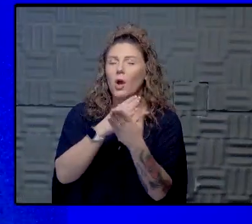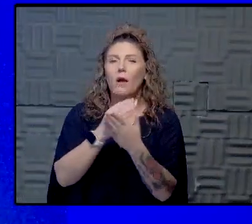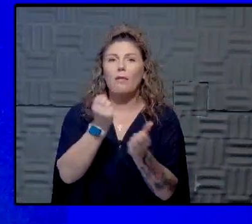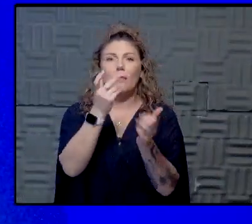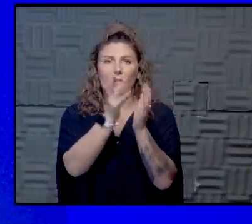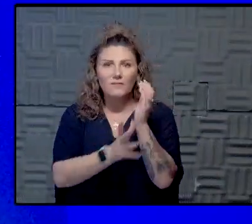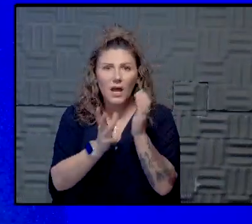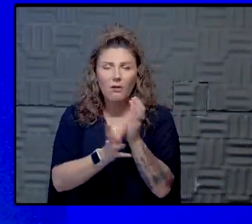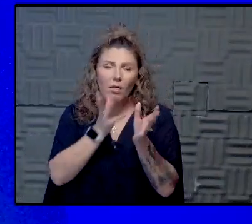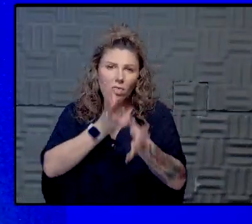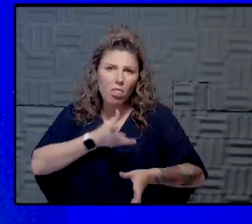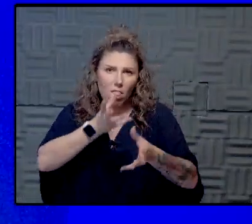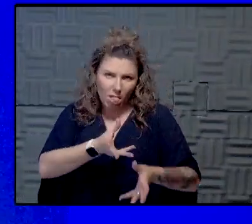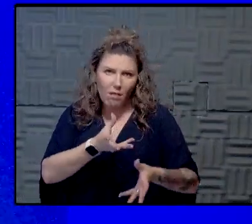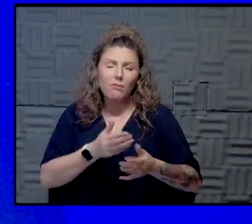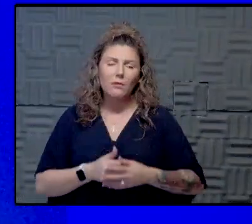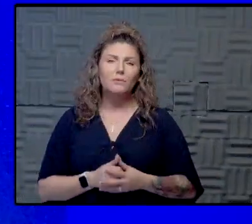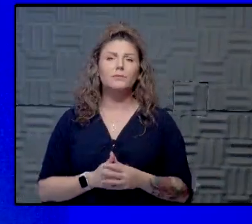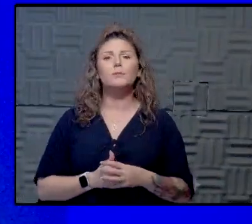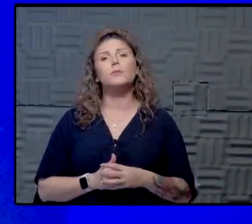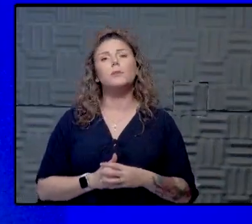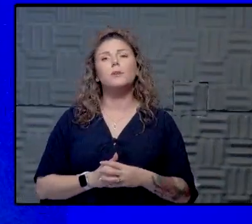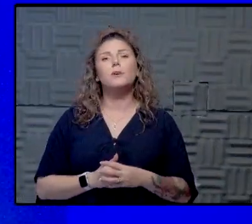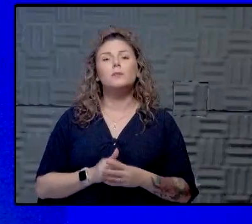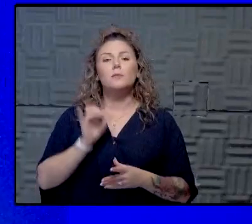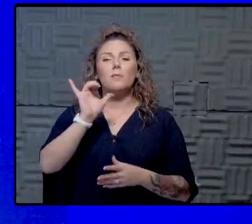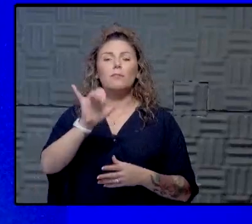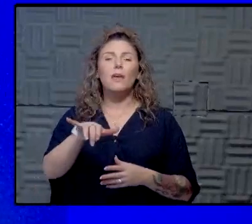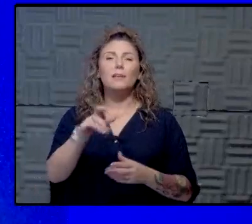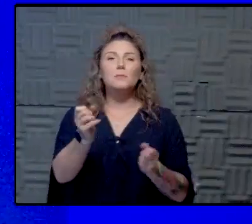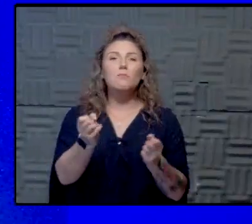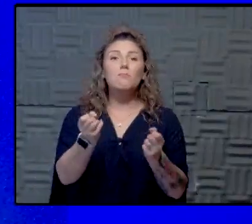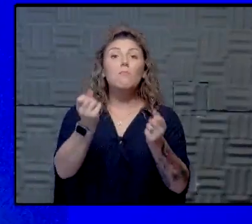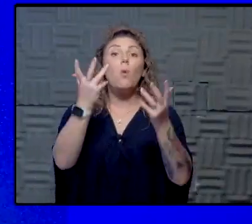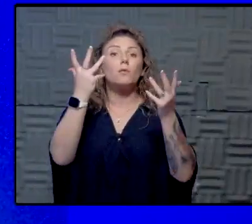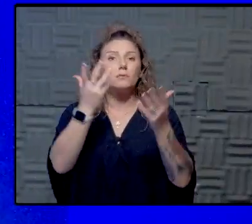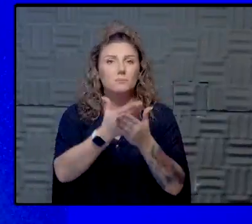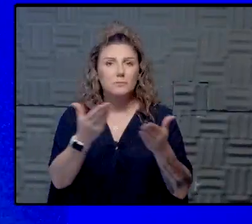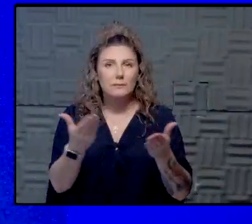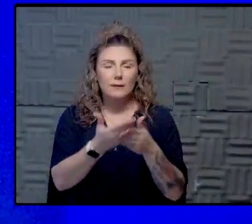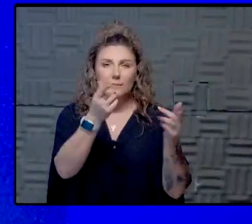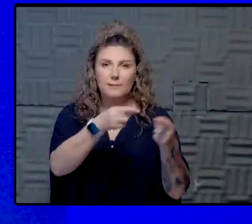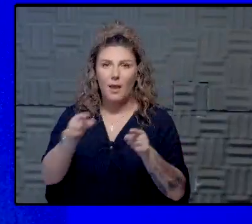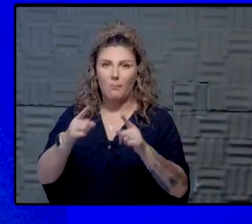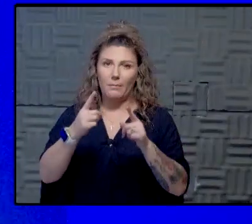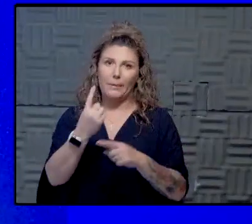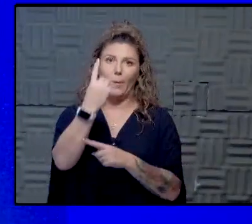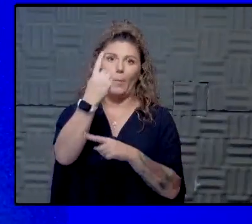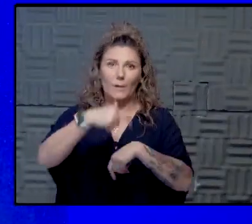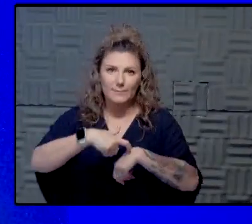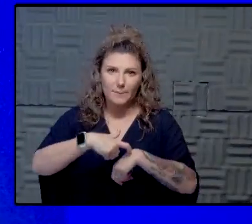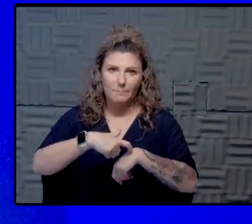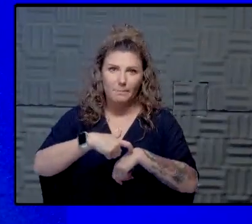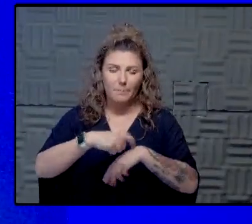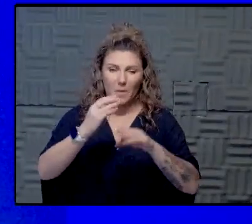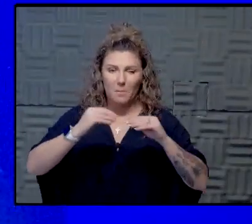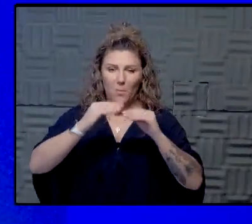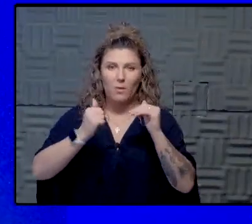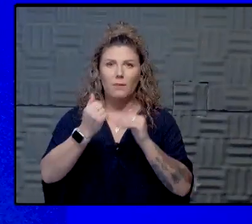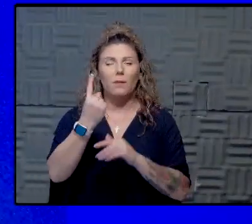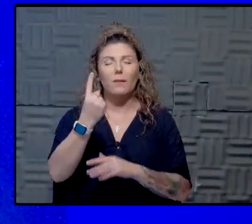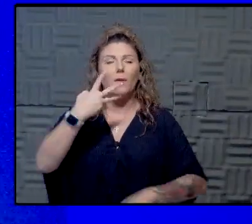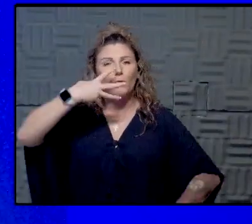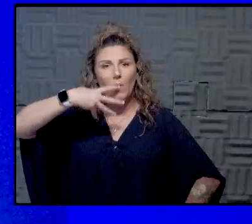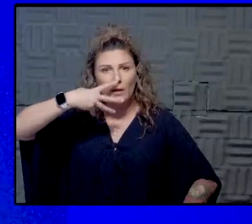diarrhea and vomiting. So that's kind of where I would say is multiple things that are going on at once with your kid, more than just a